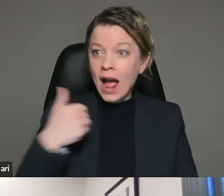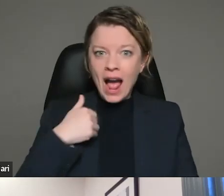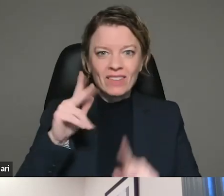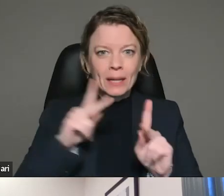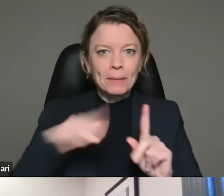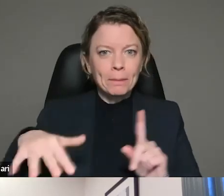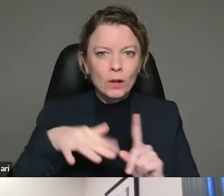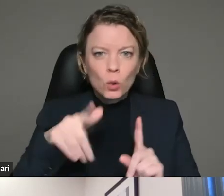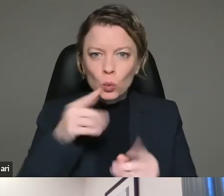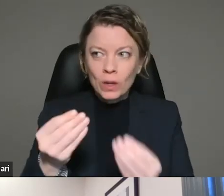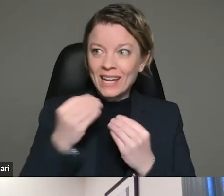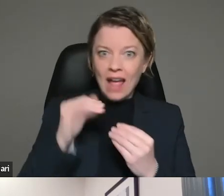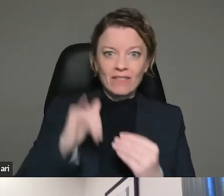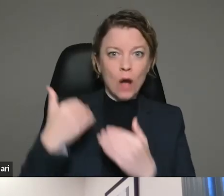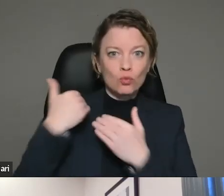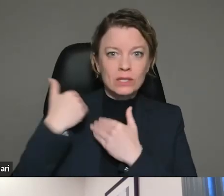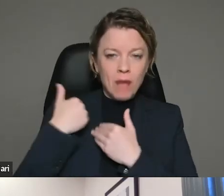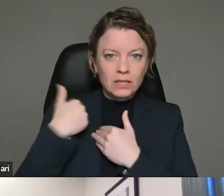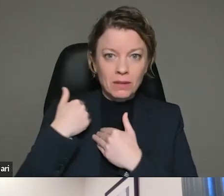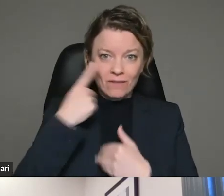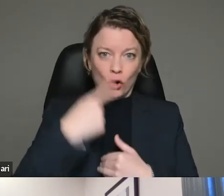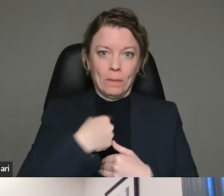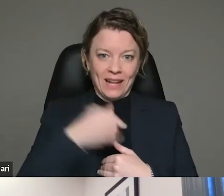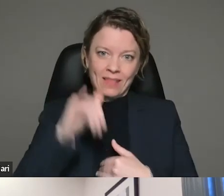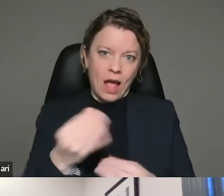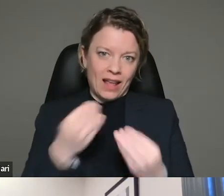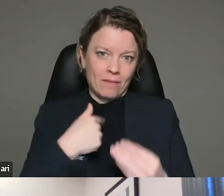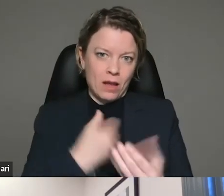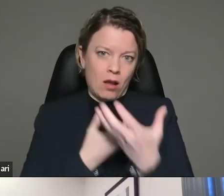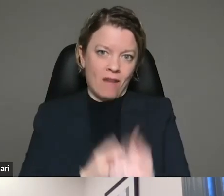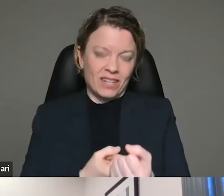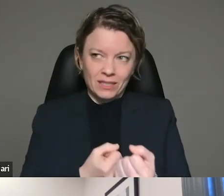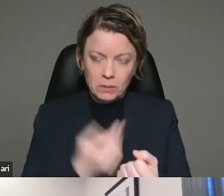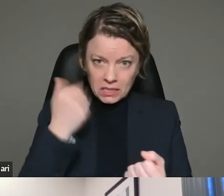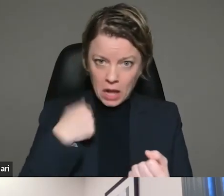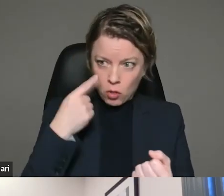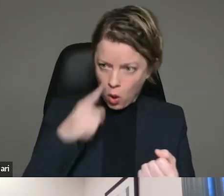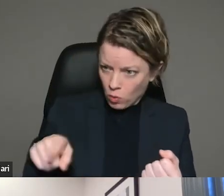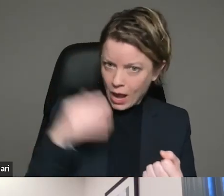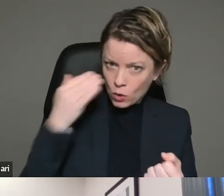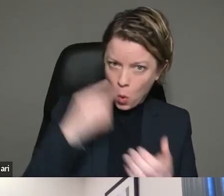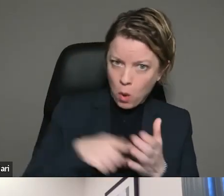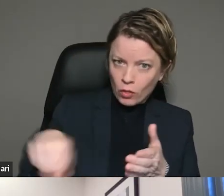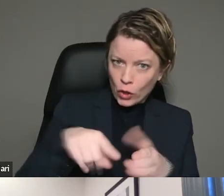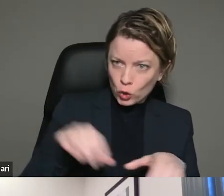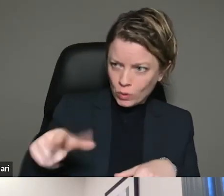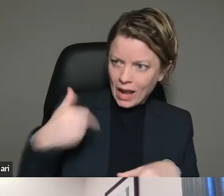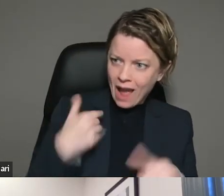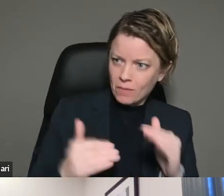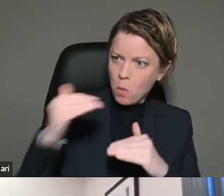I think, give you those responsibilities, for me, gave me the confidence. I thought, well, they know what they're doing. They have more experience than I do. If